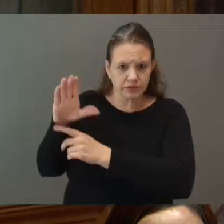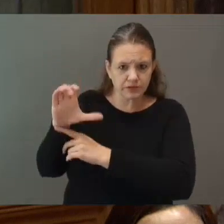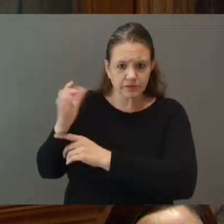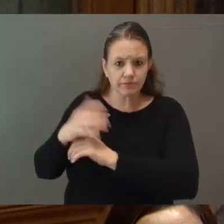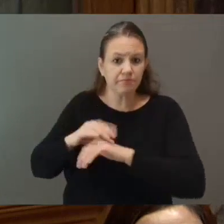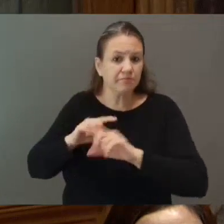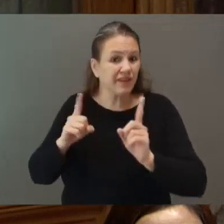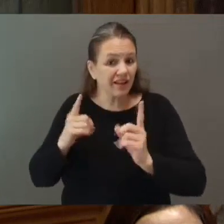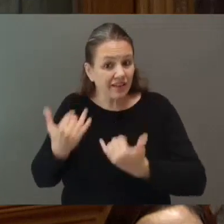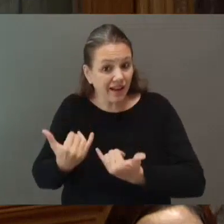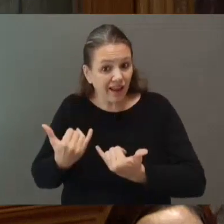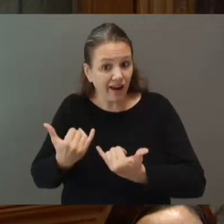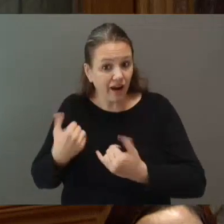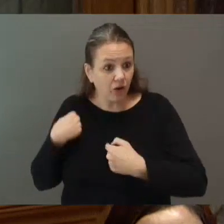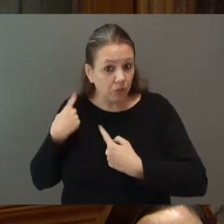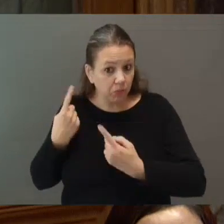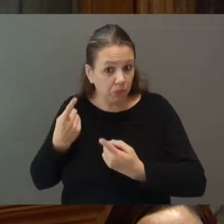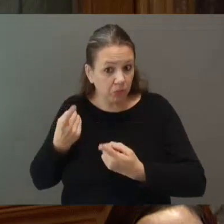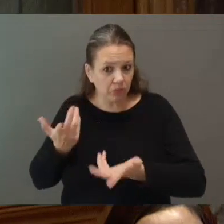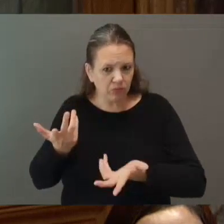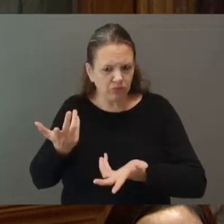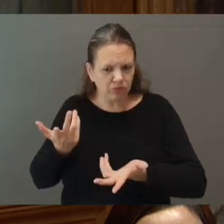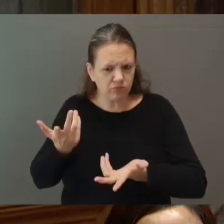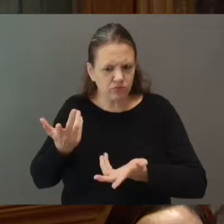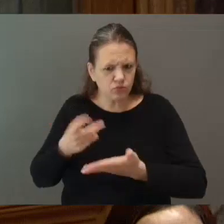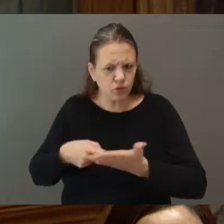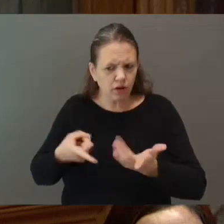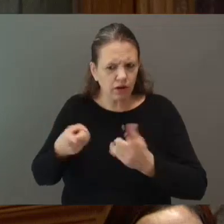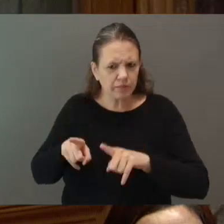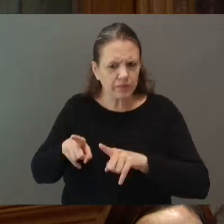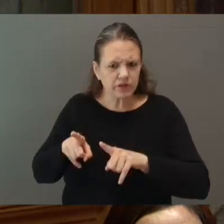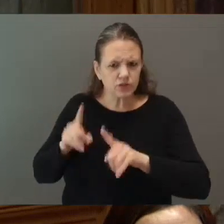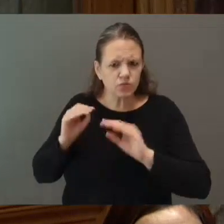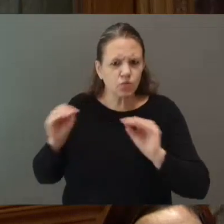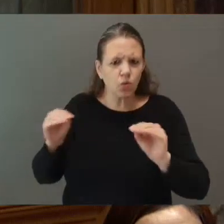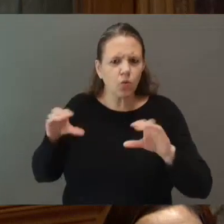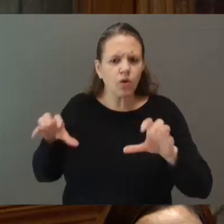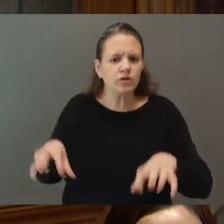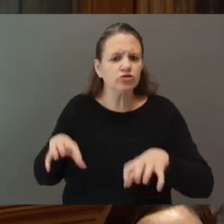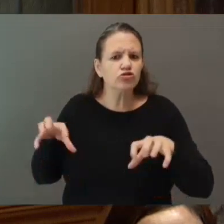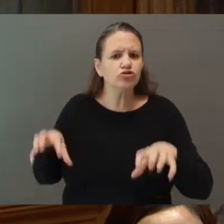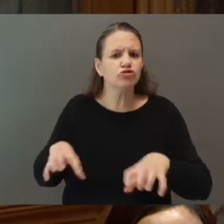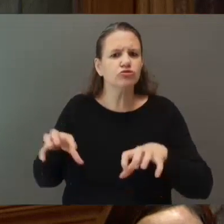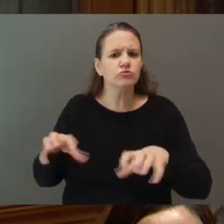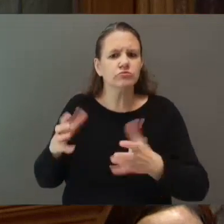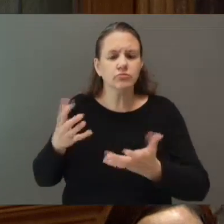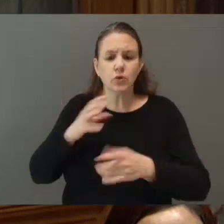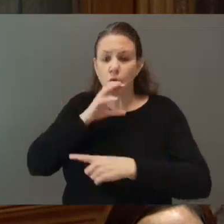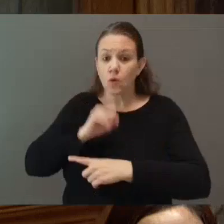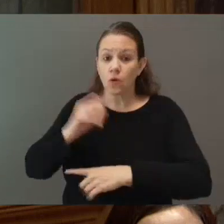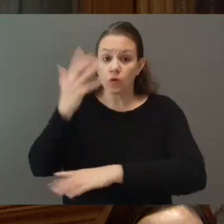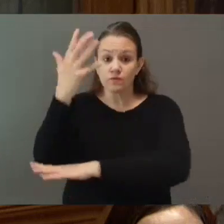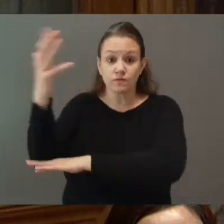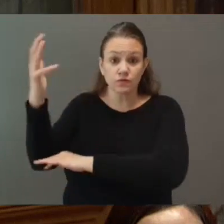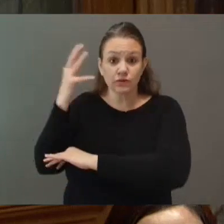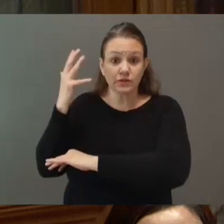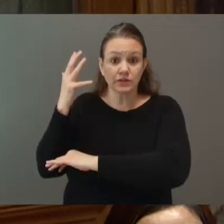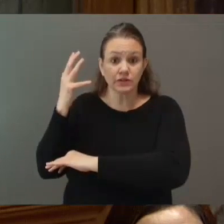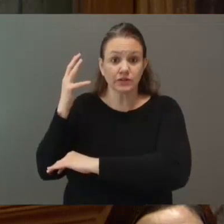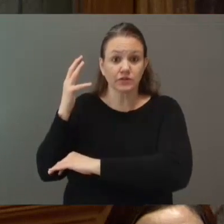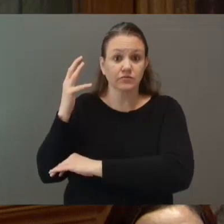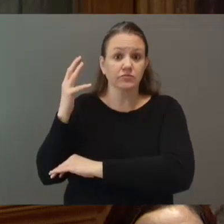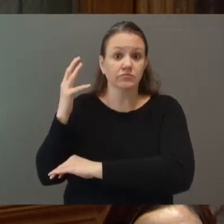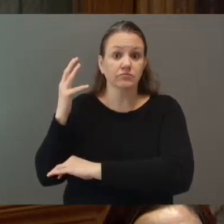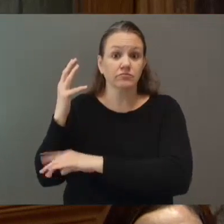to old-growth forests. The old-growth strategic review is very clear on what is needed to protect the high-productivity old-growth